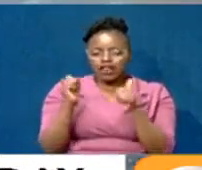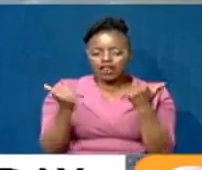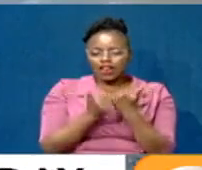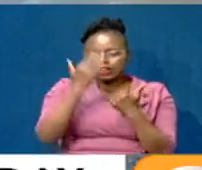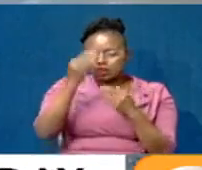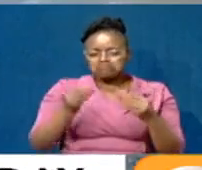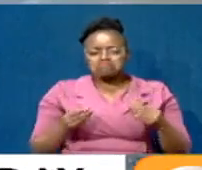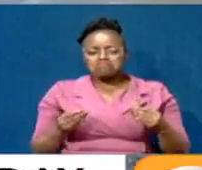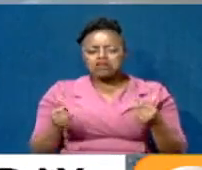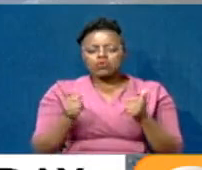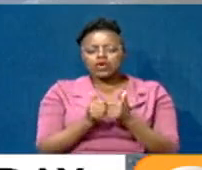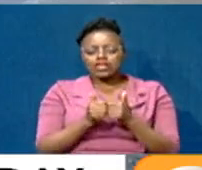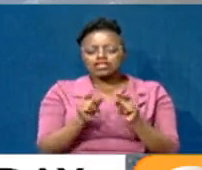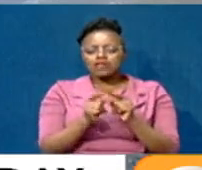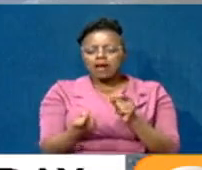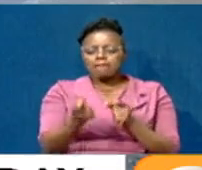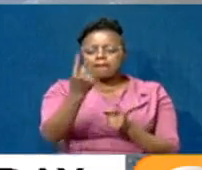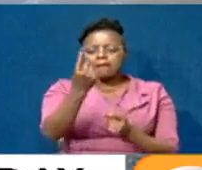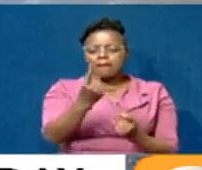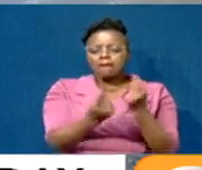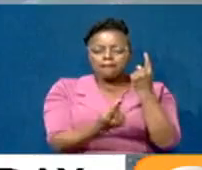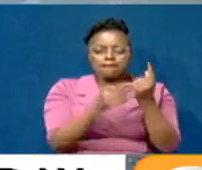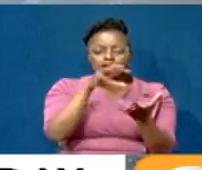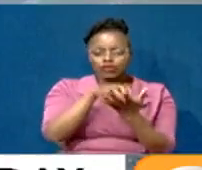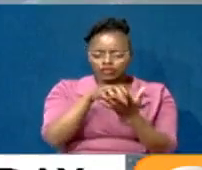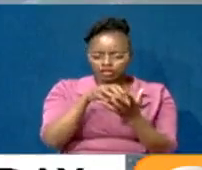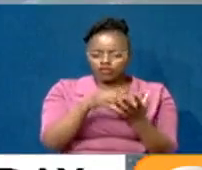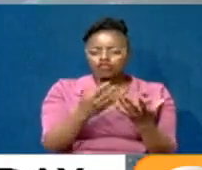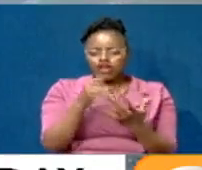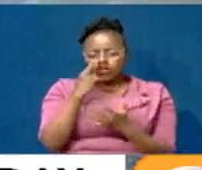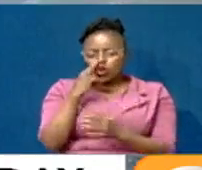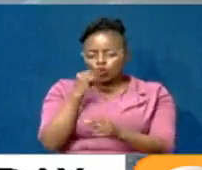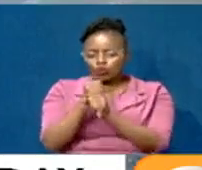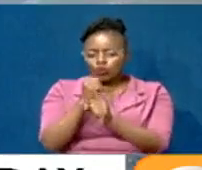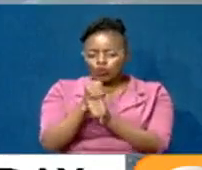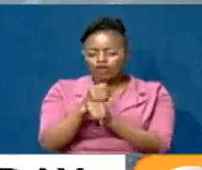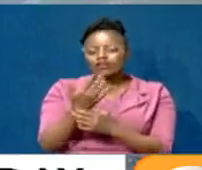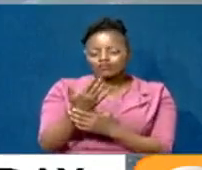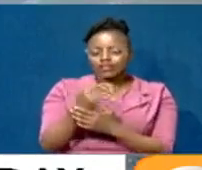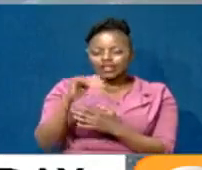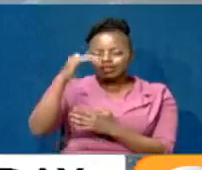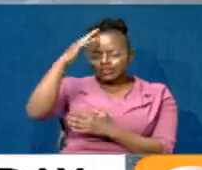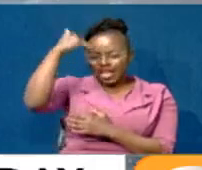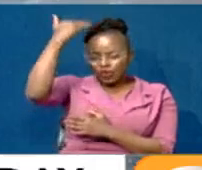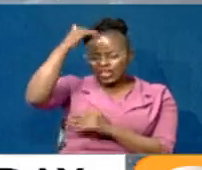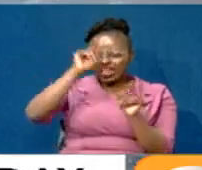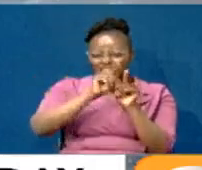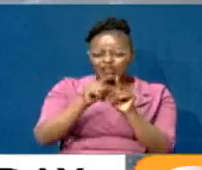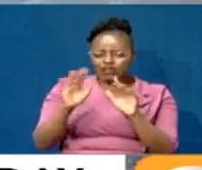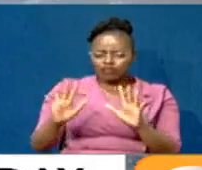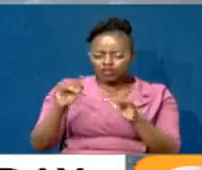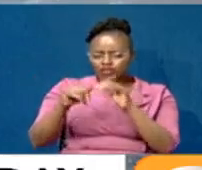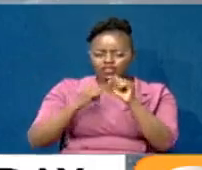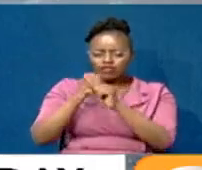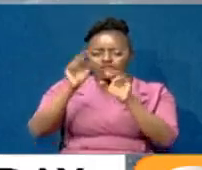to deal with the ever-emerging cases of abuse of domestic workers in the Gulf countries. Speaking while marking this